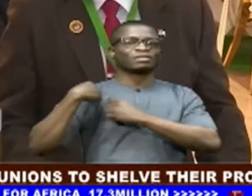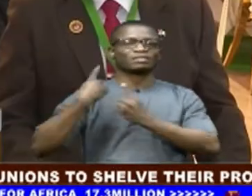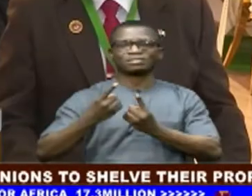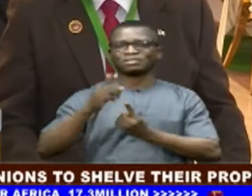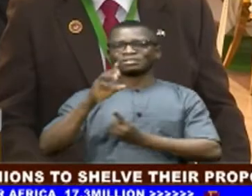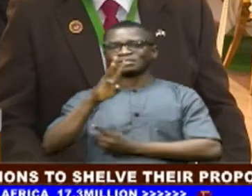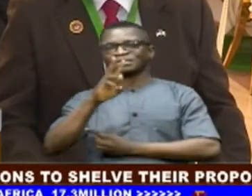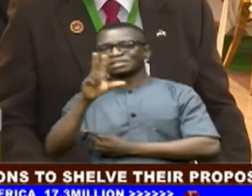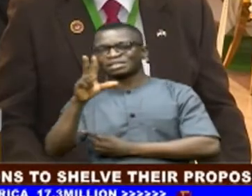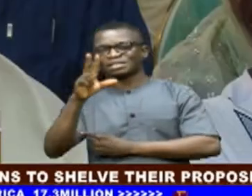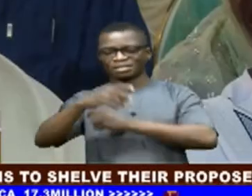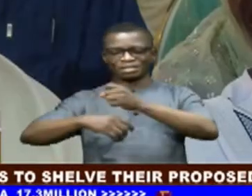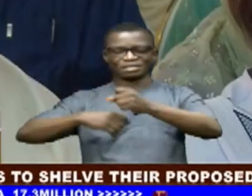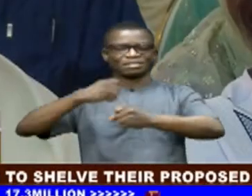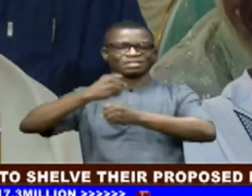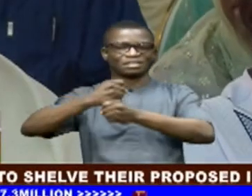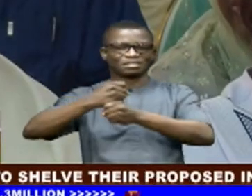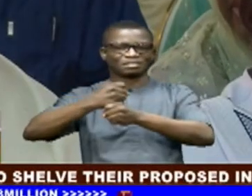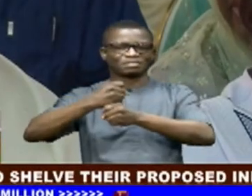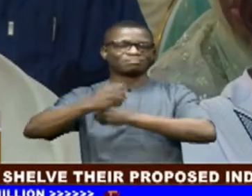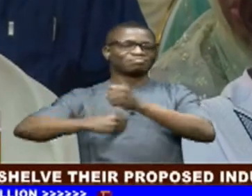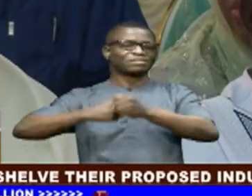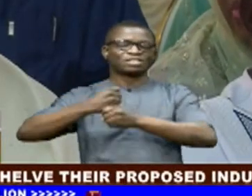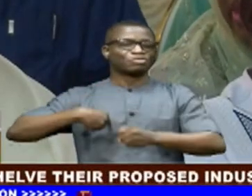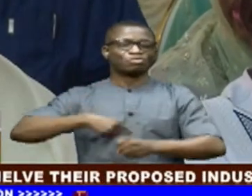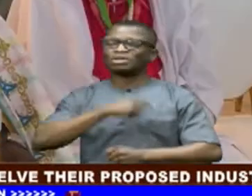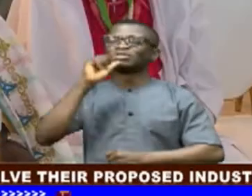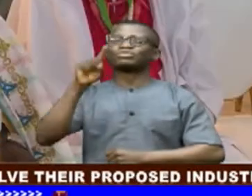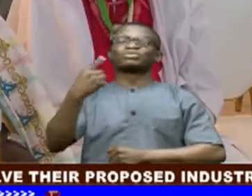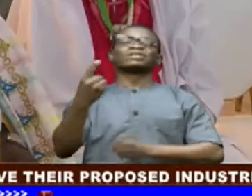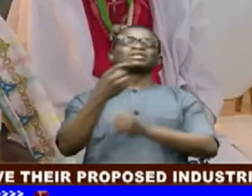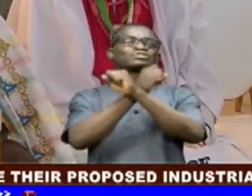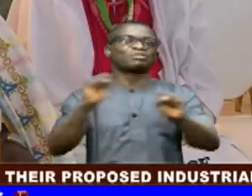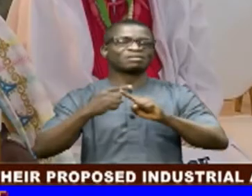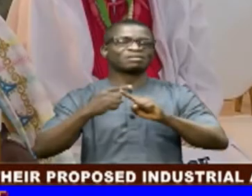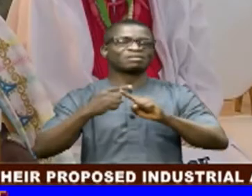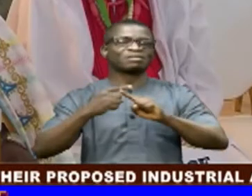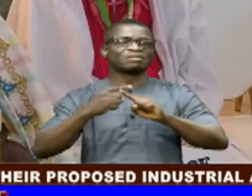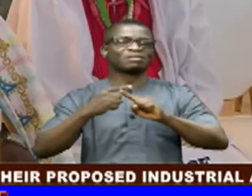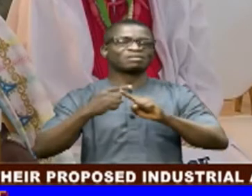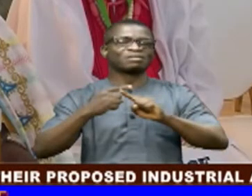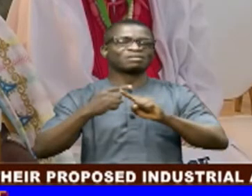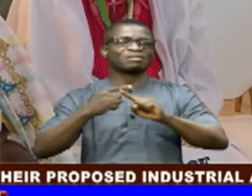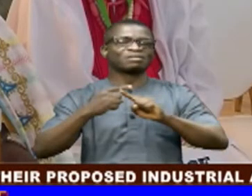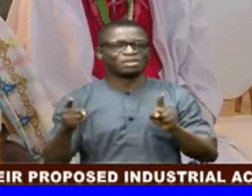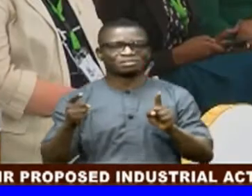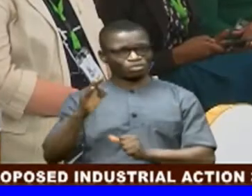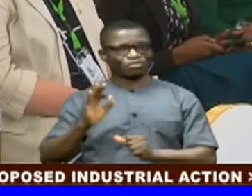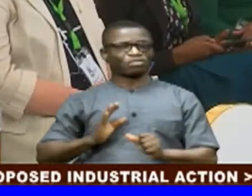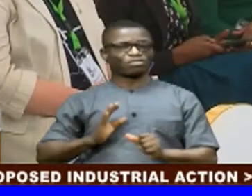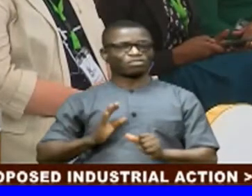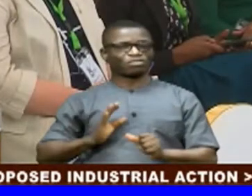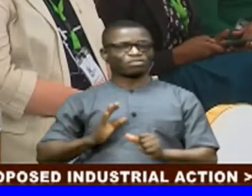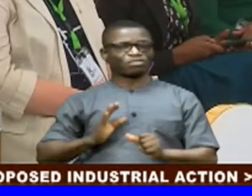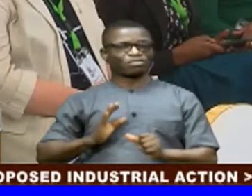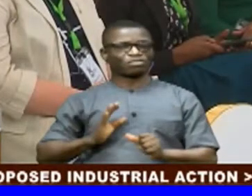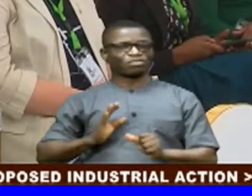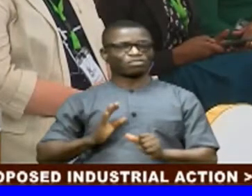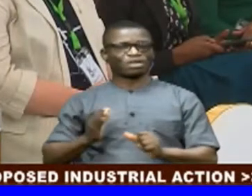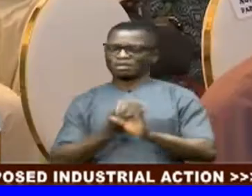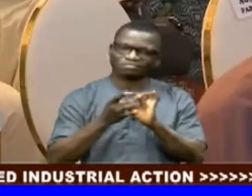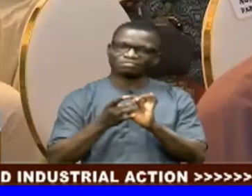63 years, we have not only survived, but thrived because of our collective resolve, our commitment